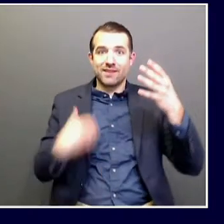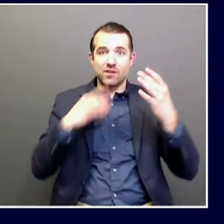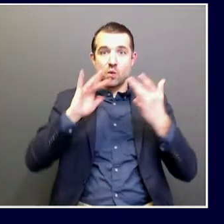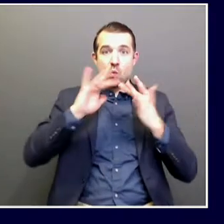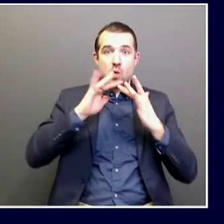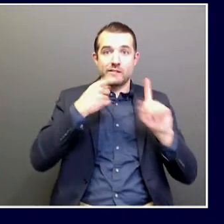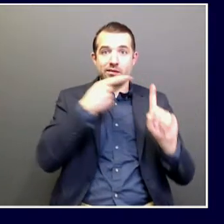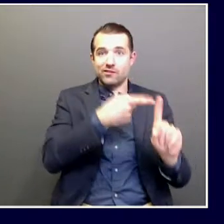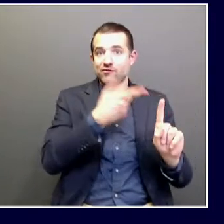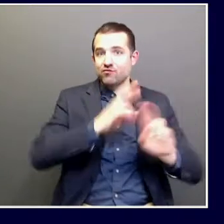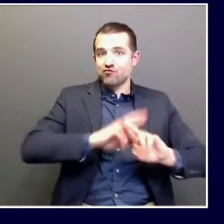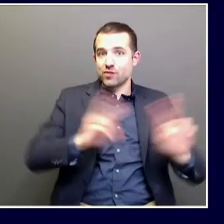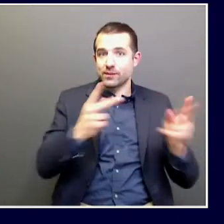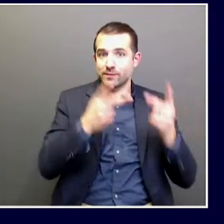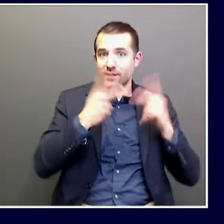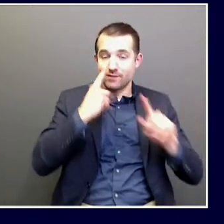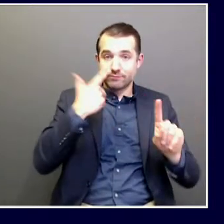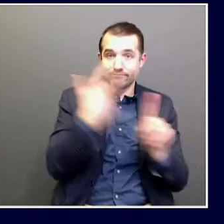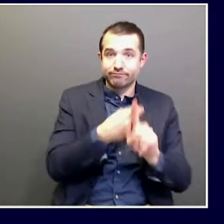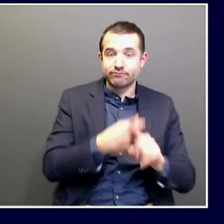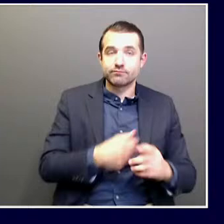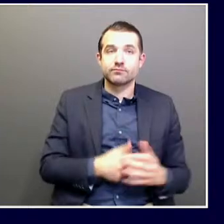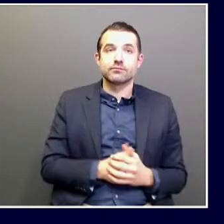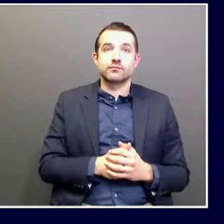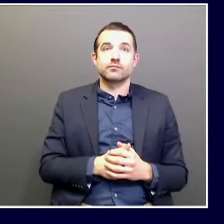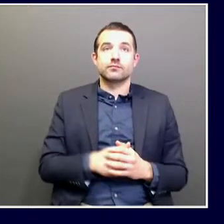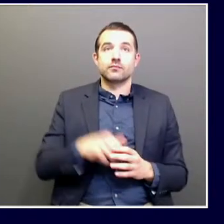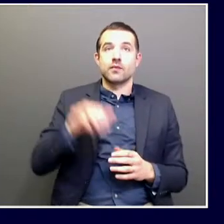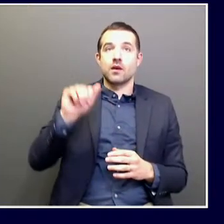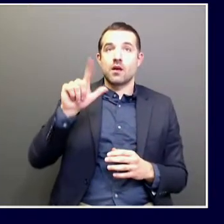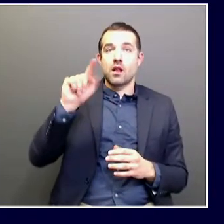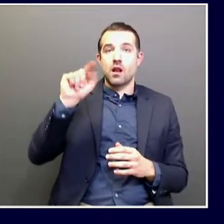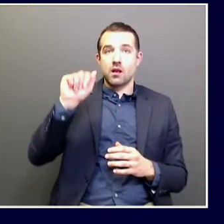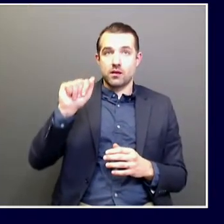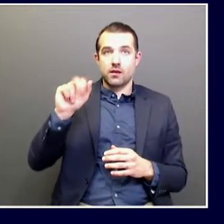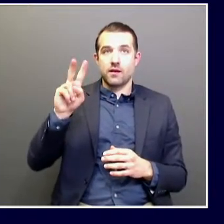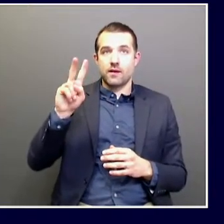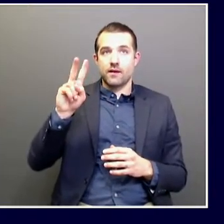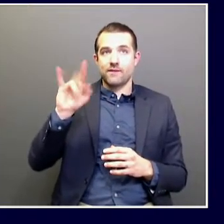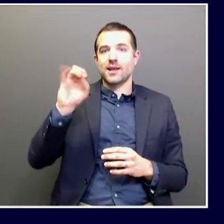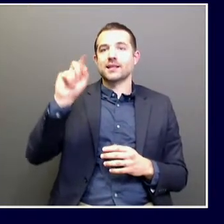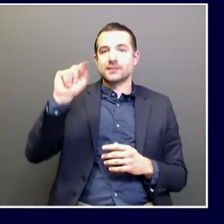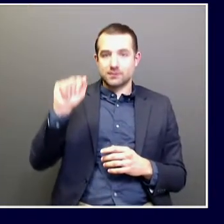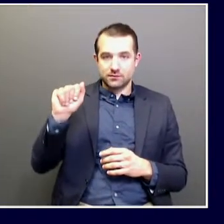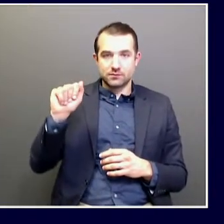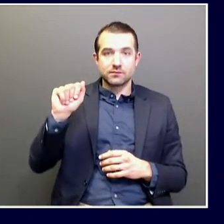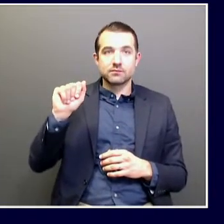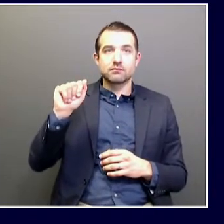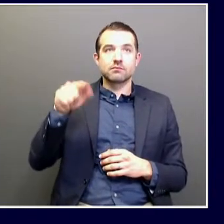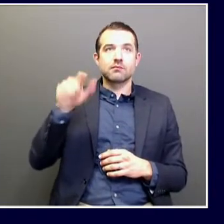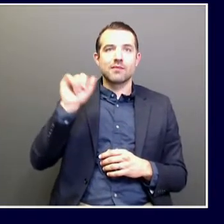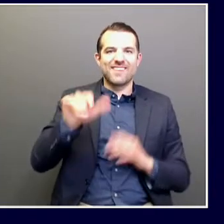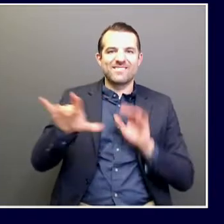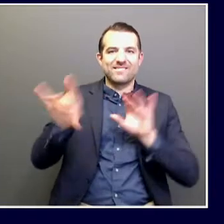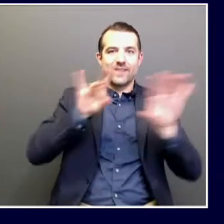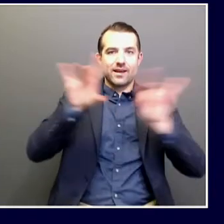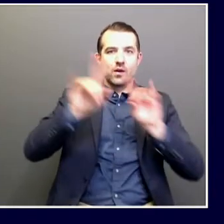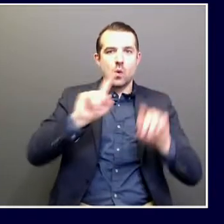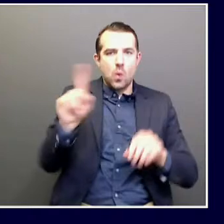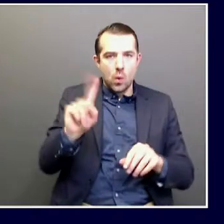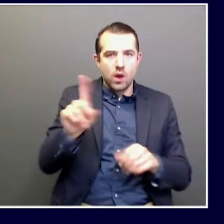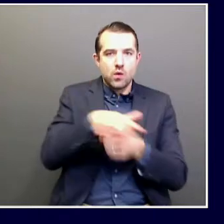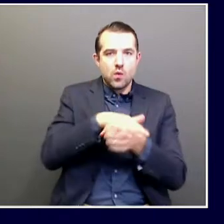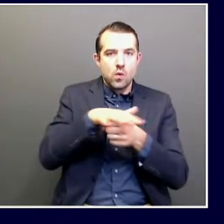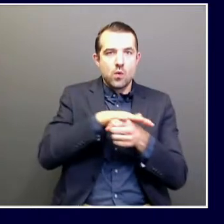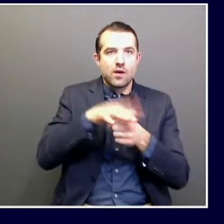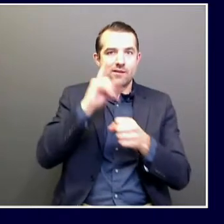for Maine COVID-19 vaccination sites. There you'll be taken to a site that lists, and you can search for